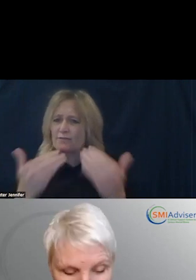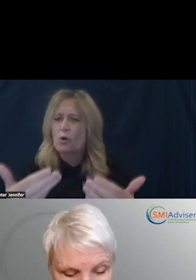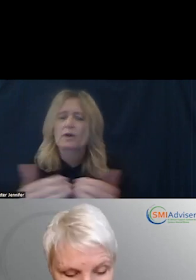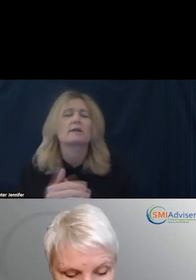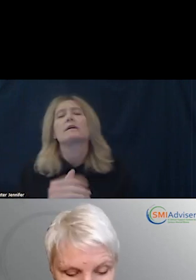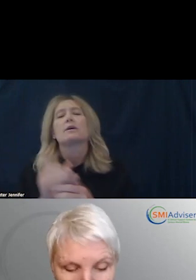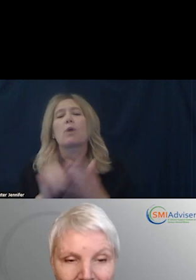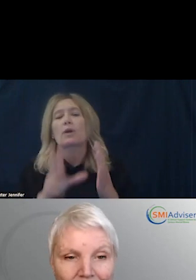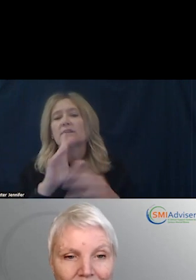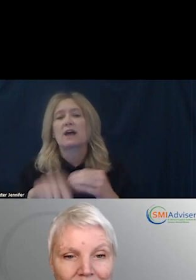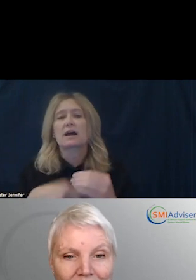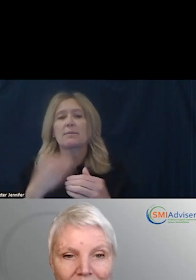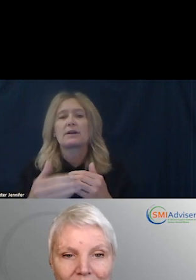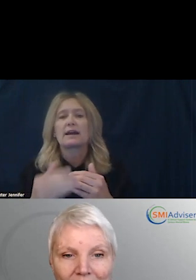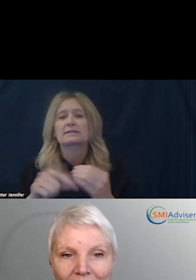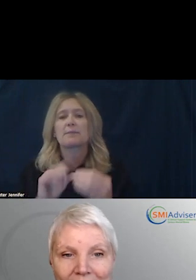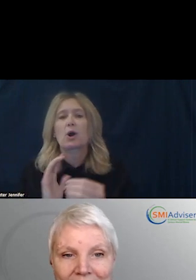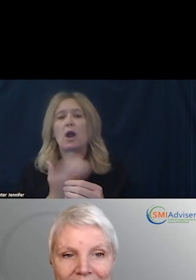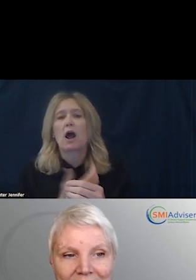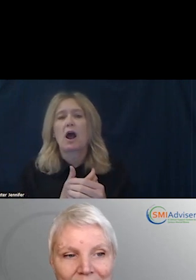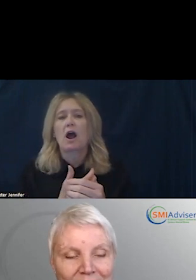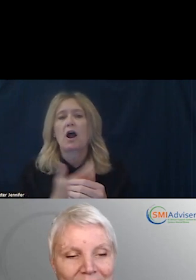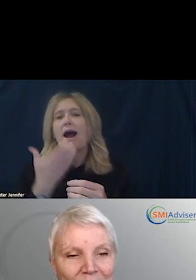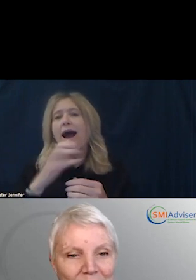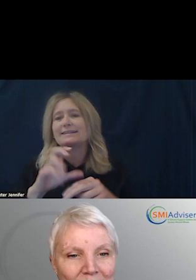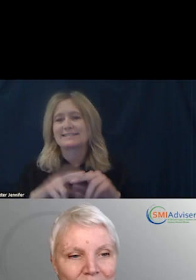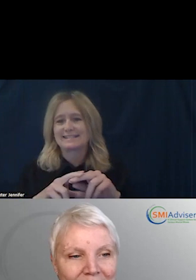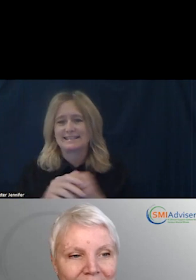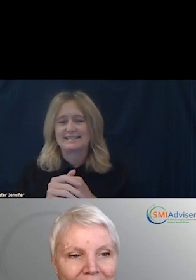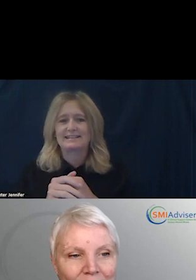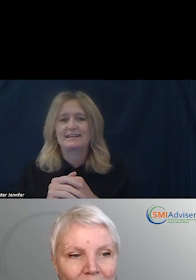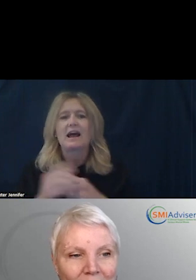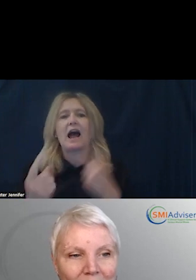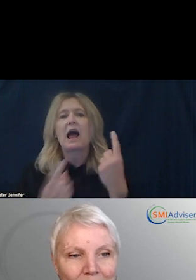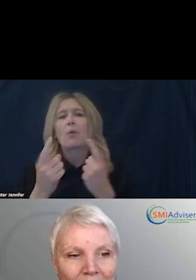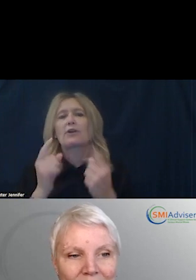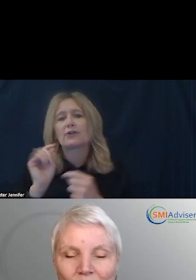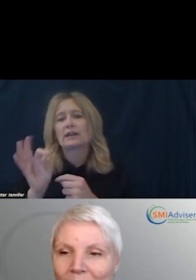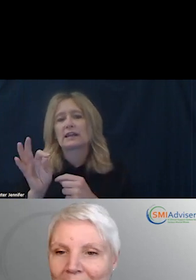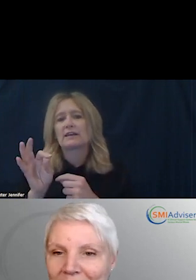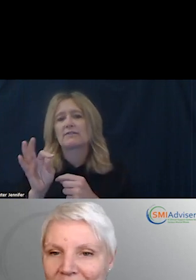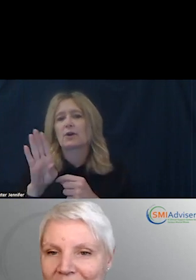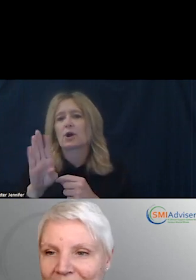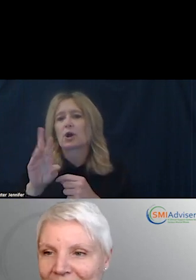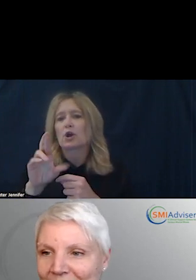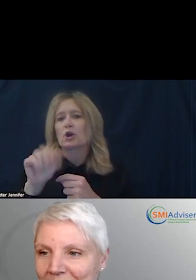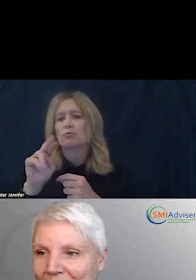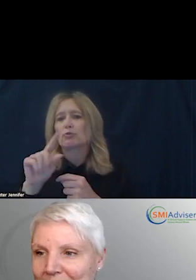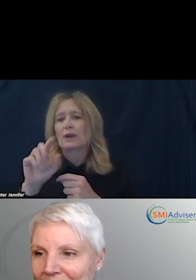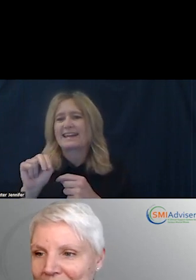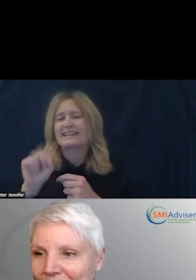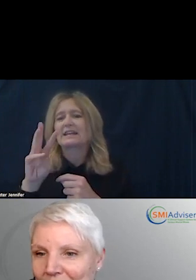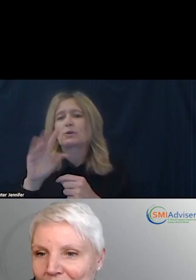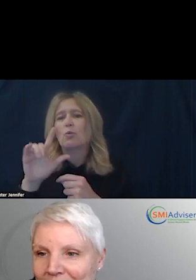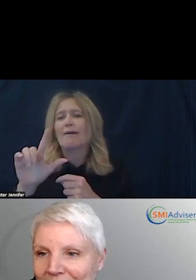we're going to talk about on our hot seat. So wondering if Brandon Wilcox is here. We could